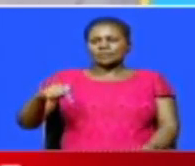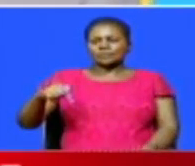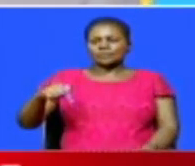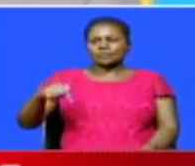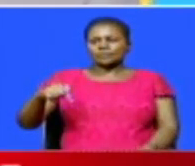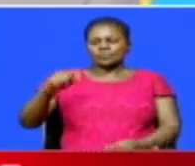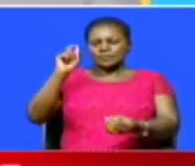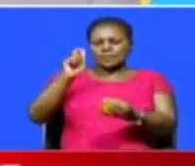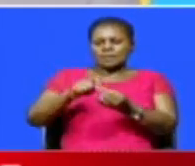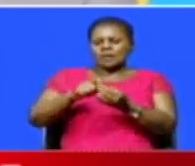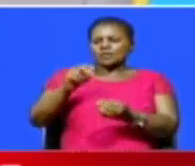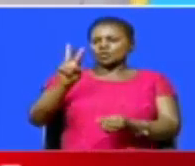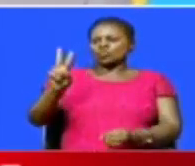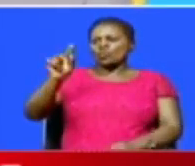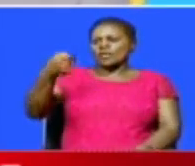we have tested